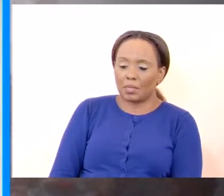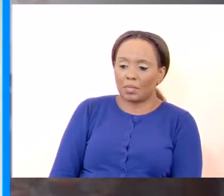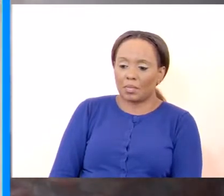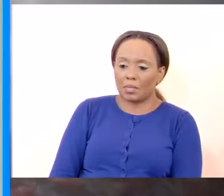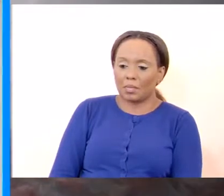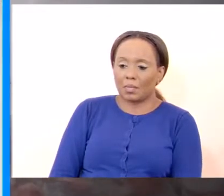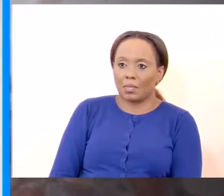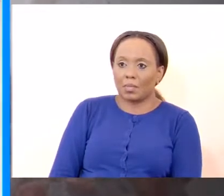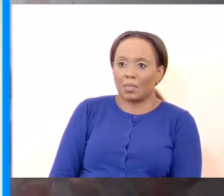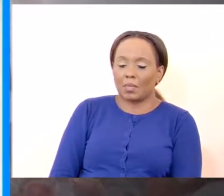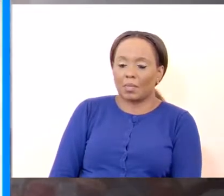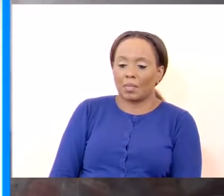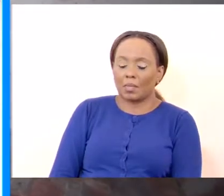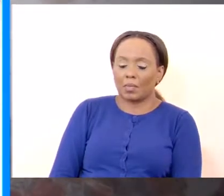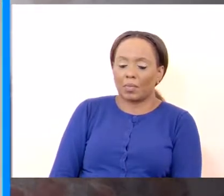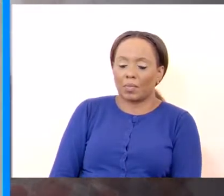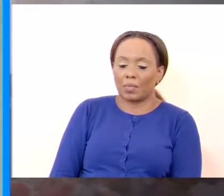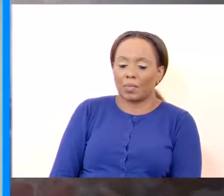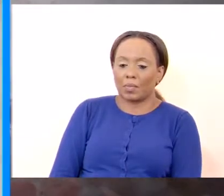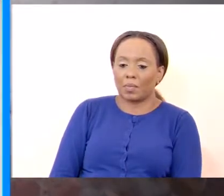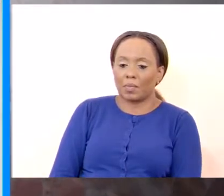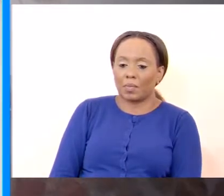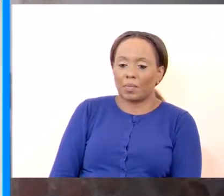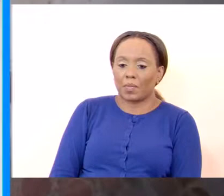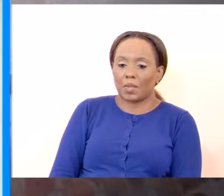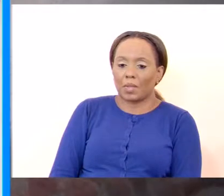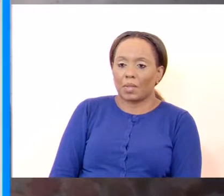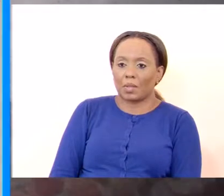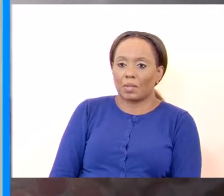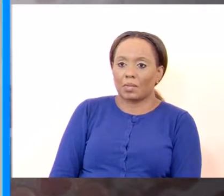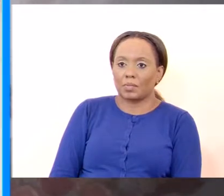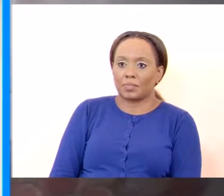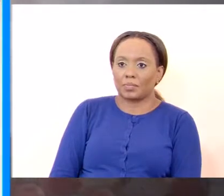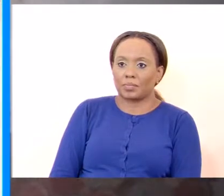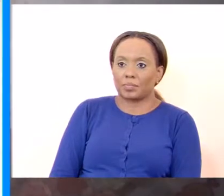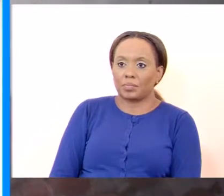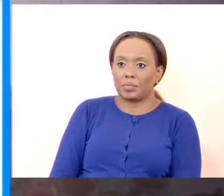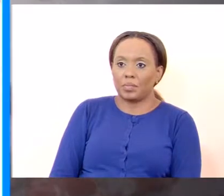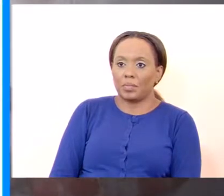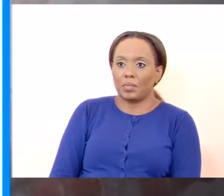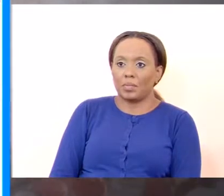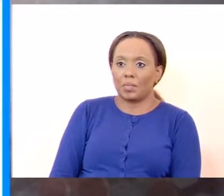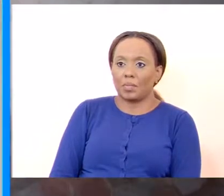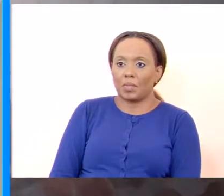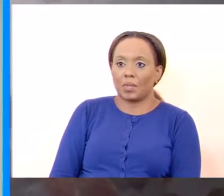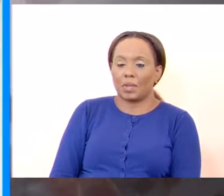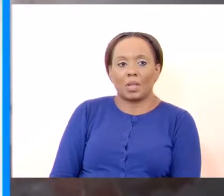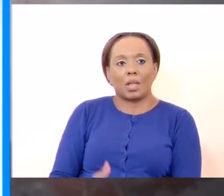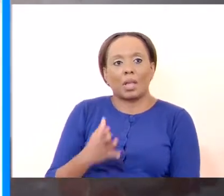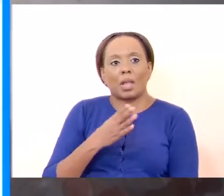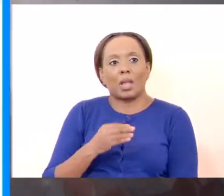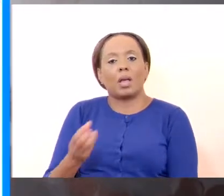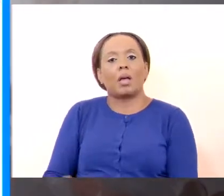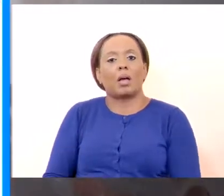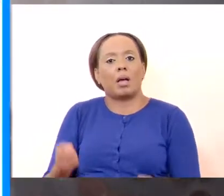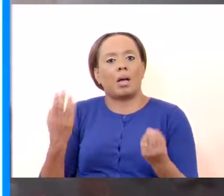those nurses that have come forward represent representative of the healthcare sector? Sorry.